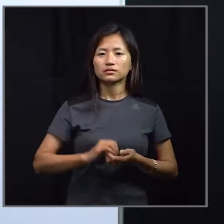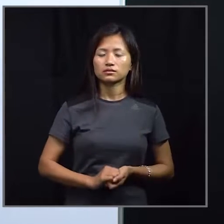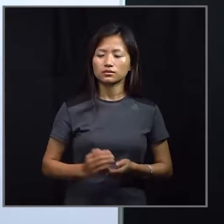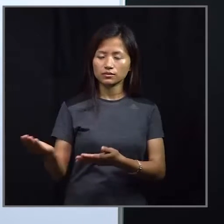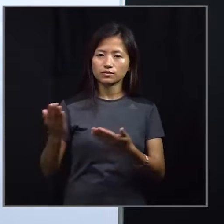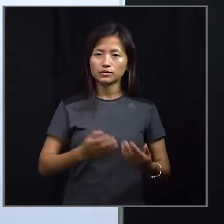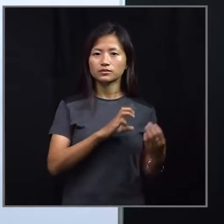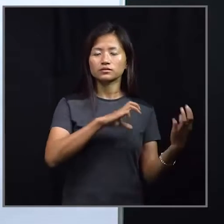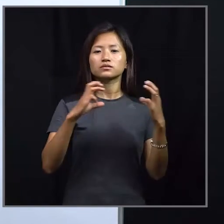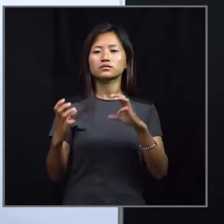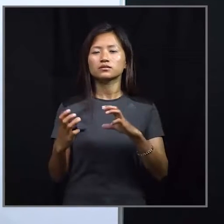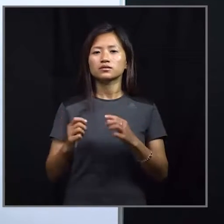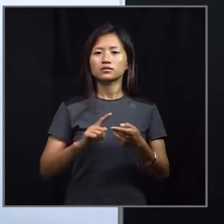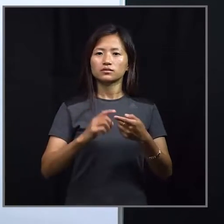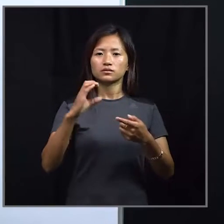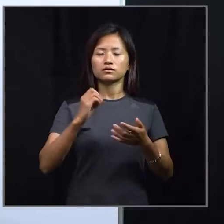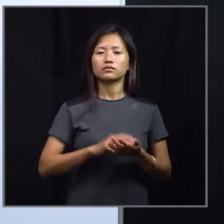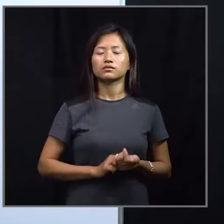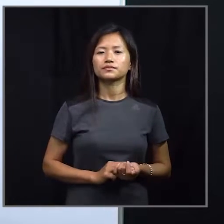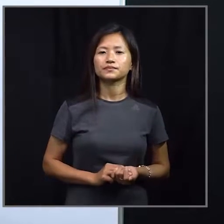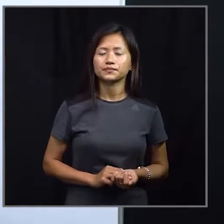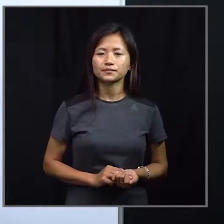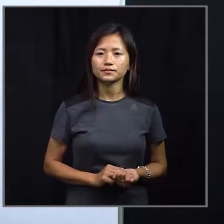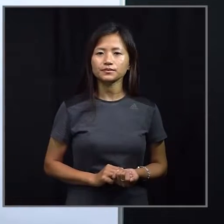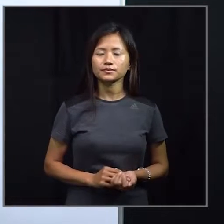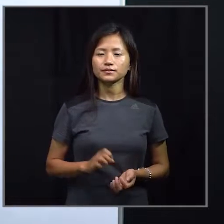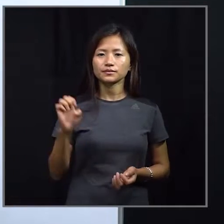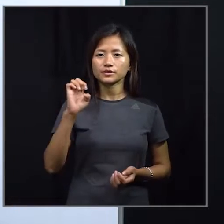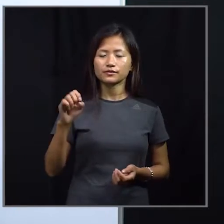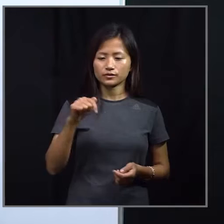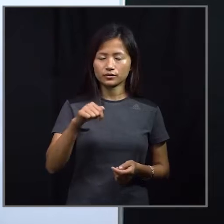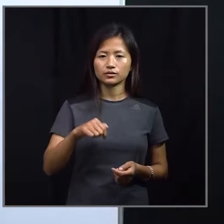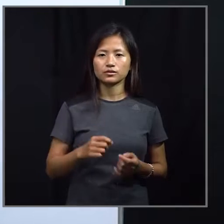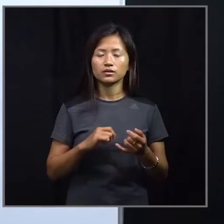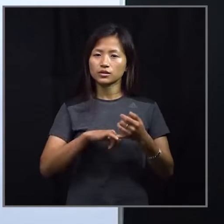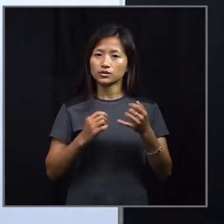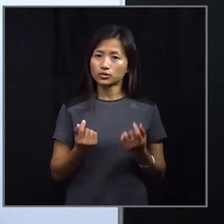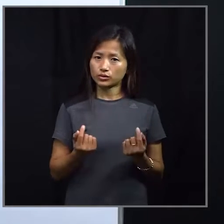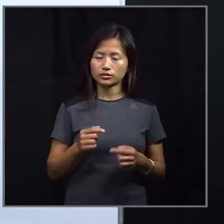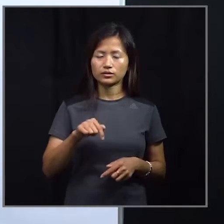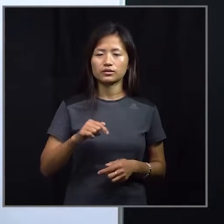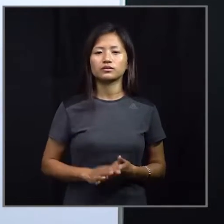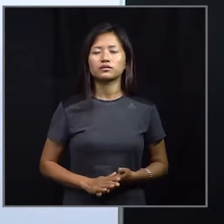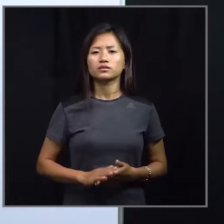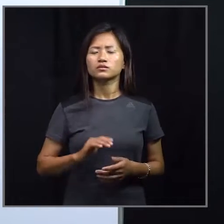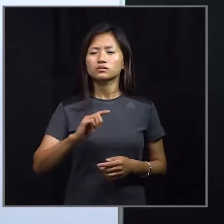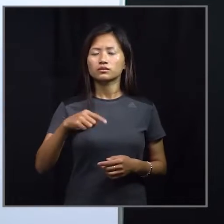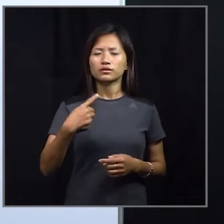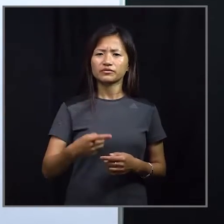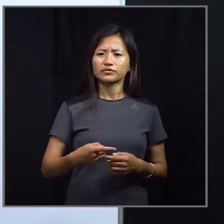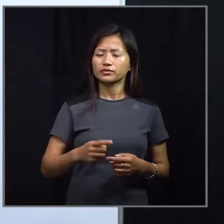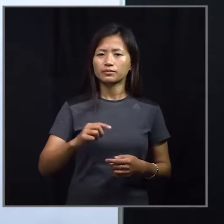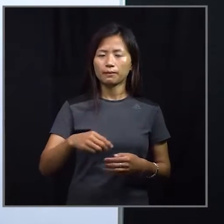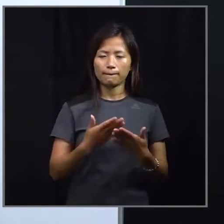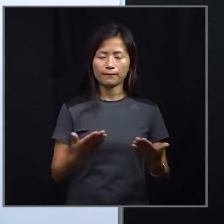bring some changes in the economy. And of course, we are doing this even in the present situation as well. Not everybody can afford private schools.